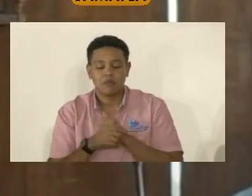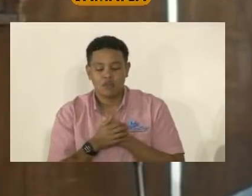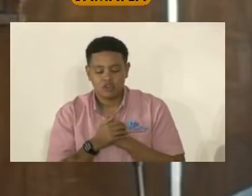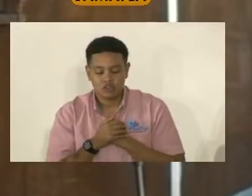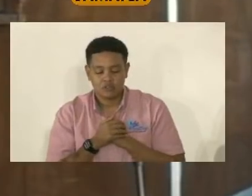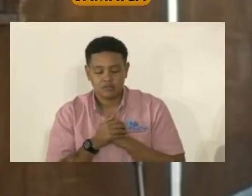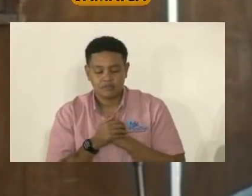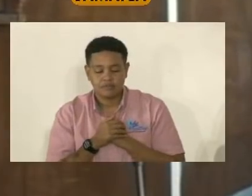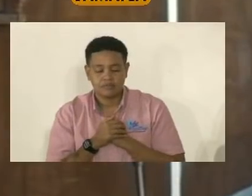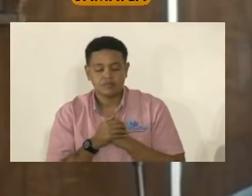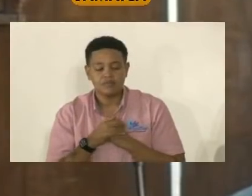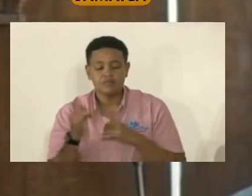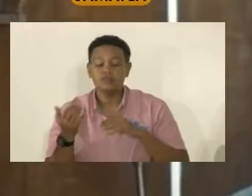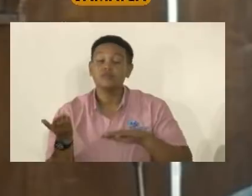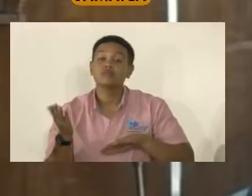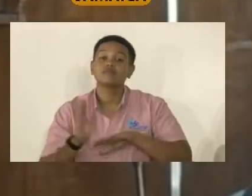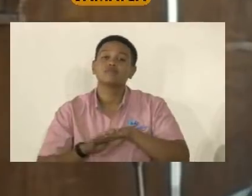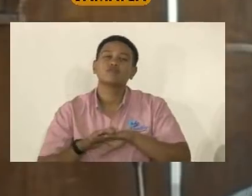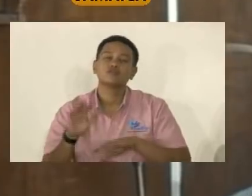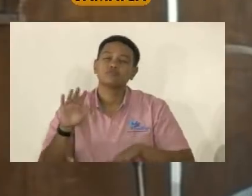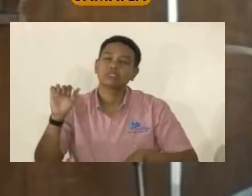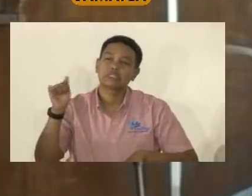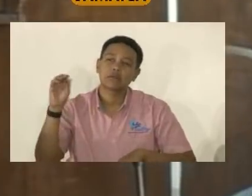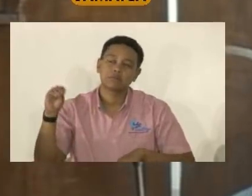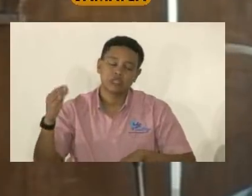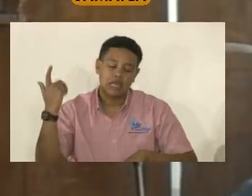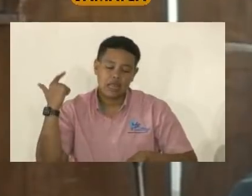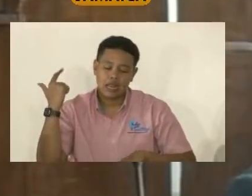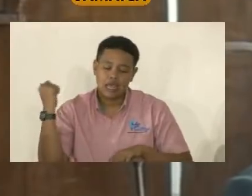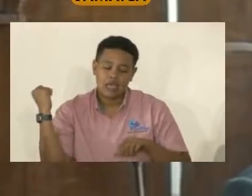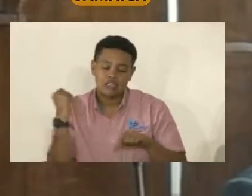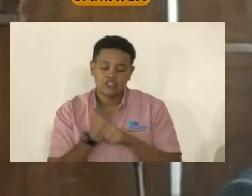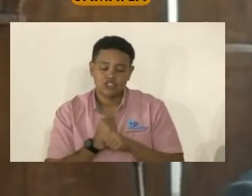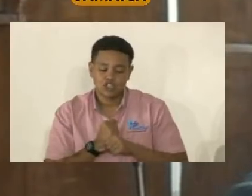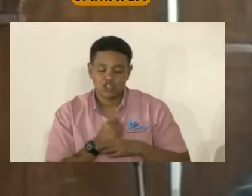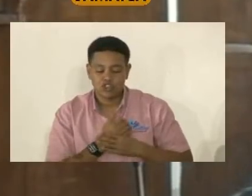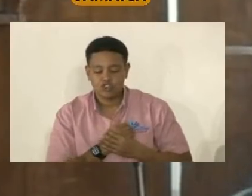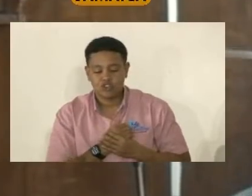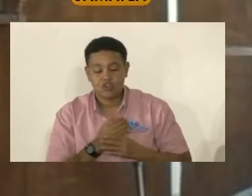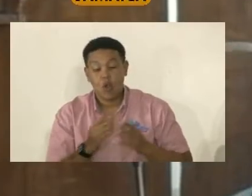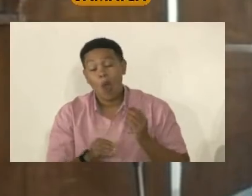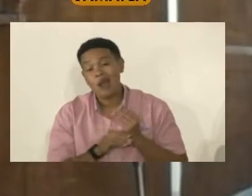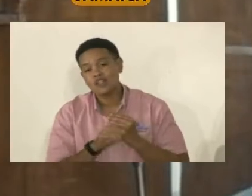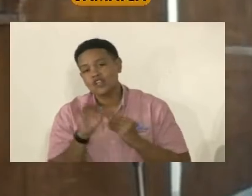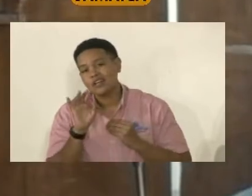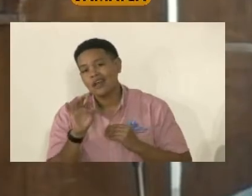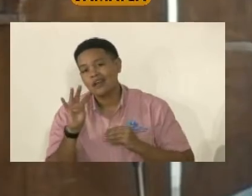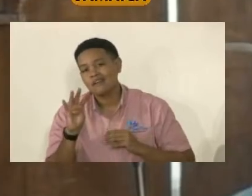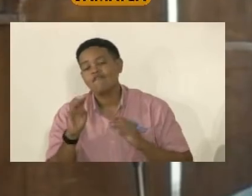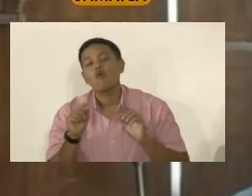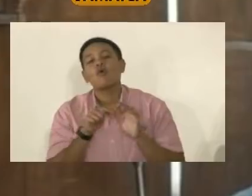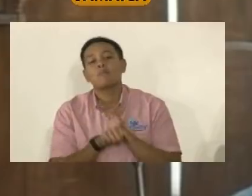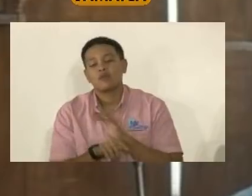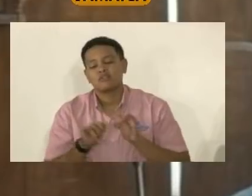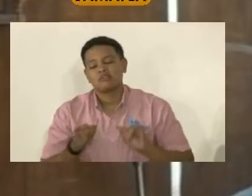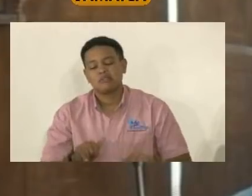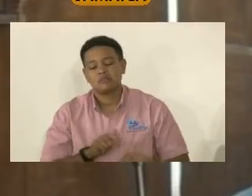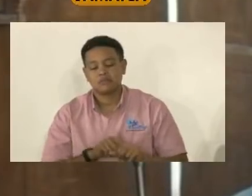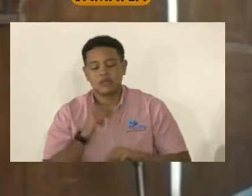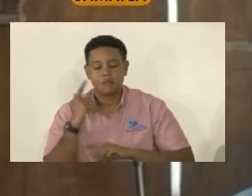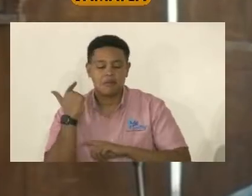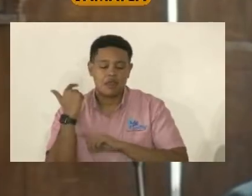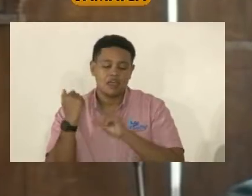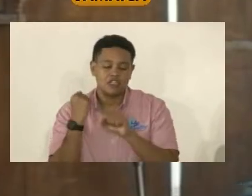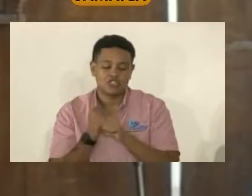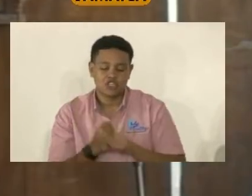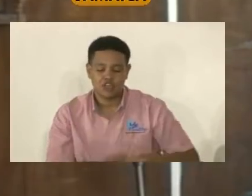1,019 murders, which represented an increase of 10%, or an additional 94 murders in